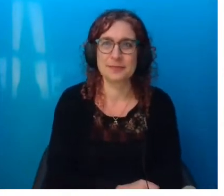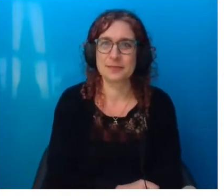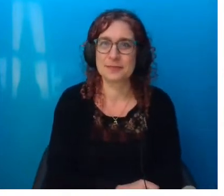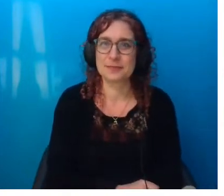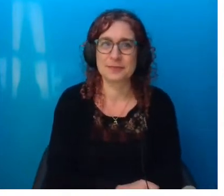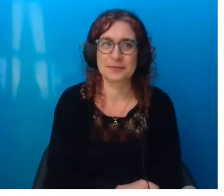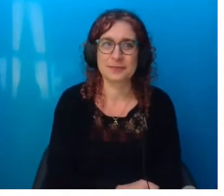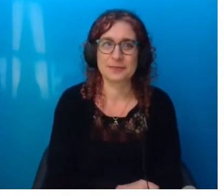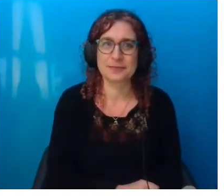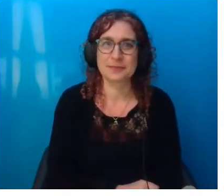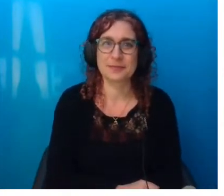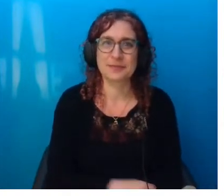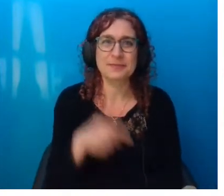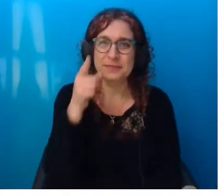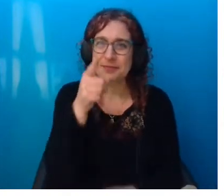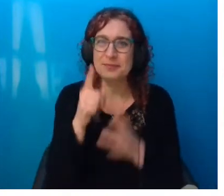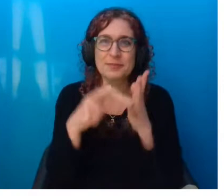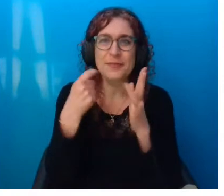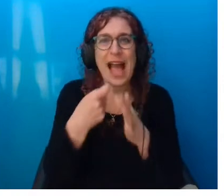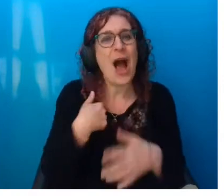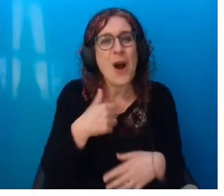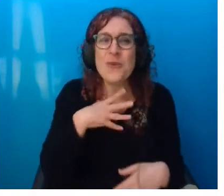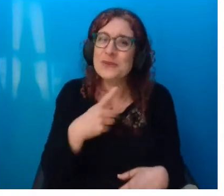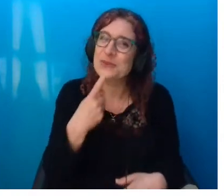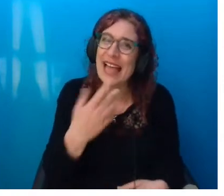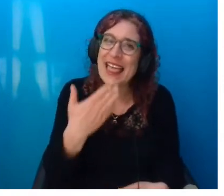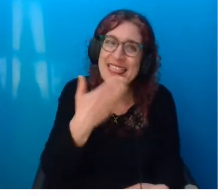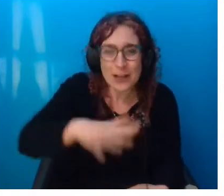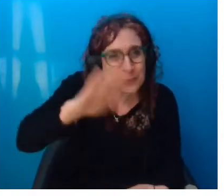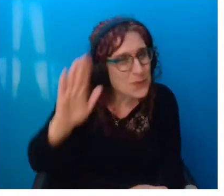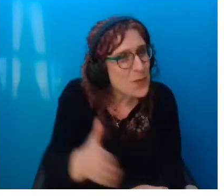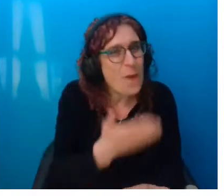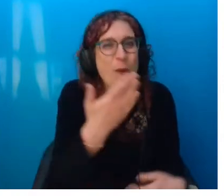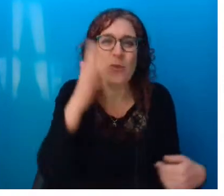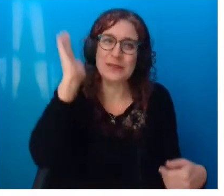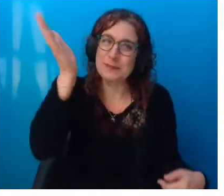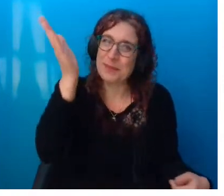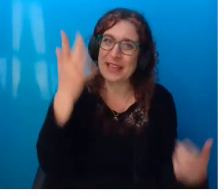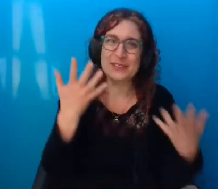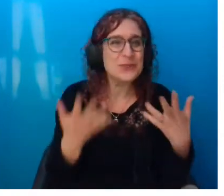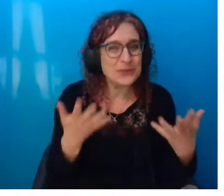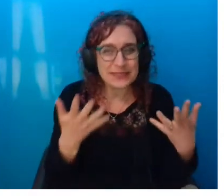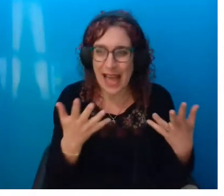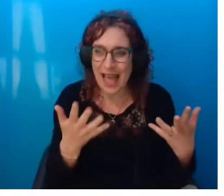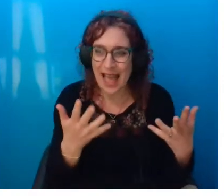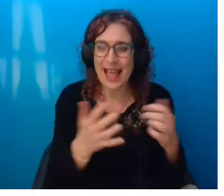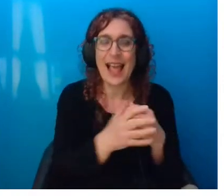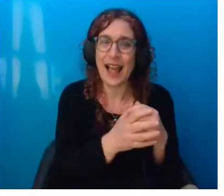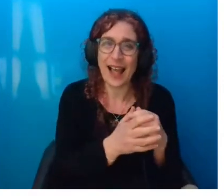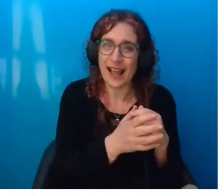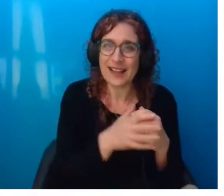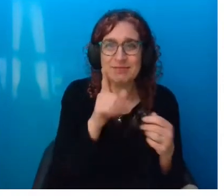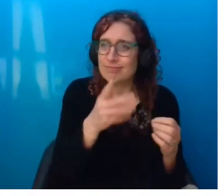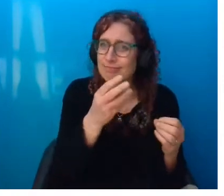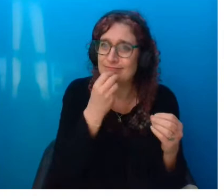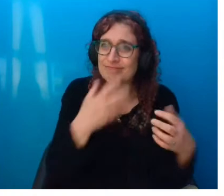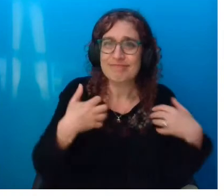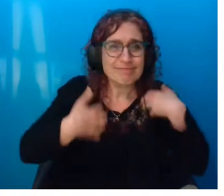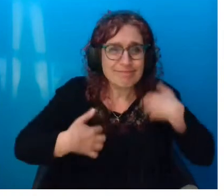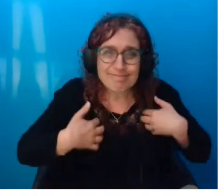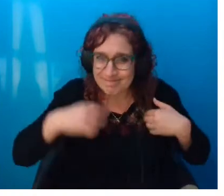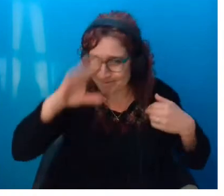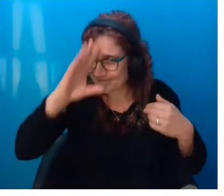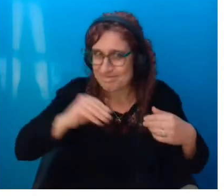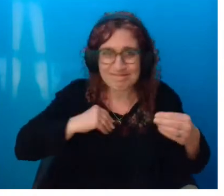So I'd just like to say thank you to all the wonderful speakers today for your excellent and informative presentations. They have been